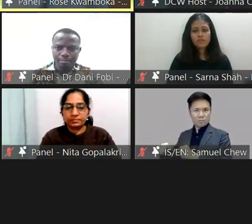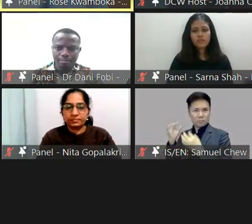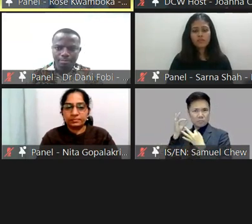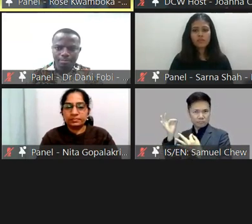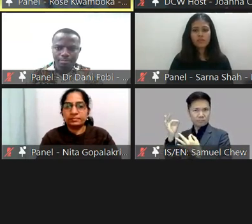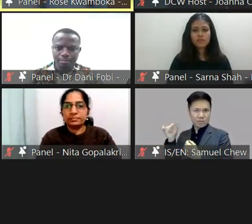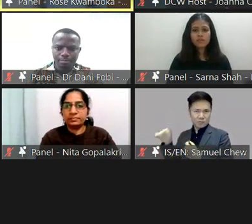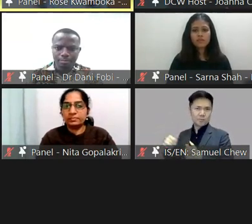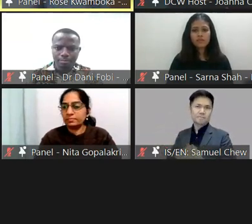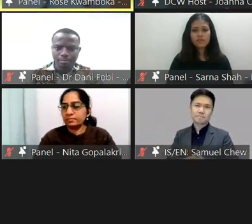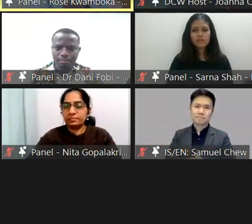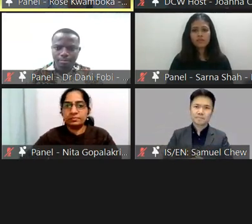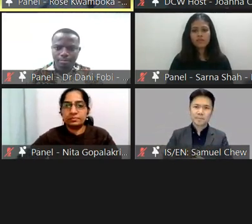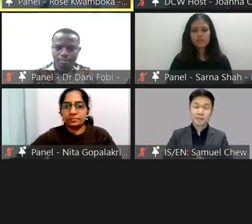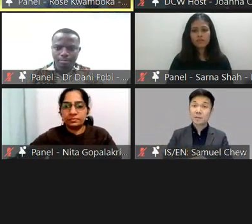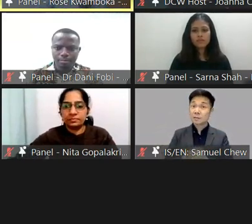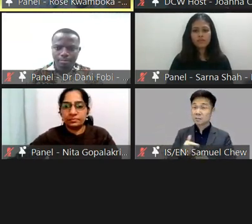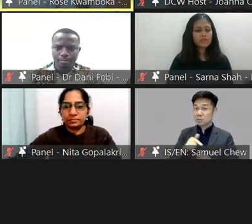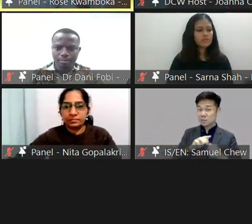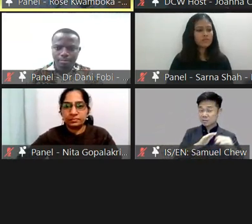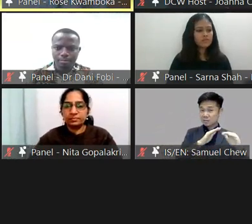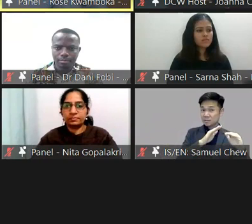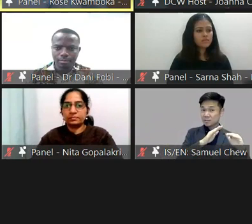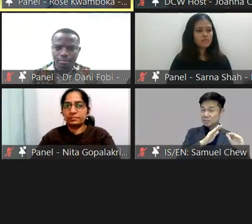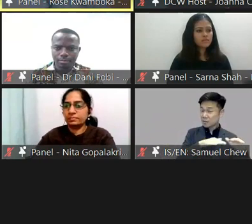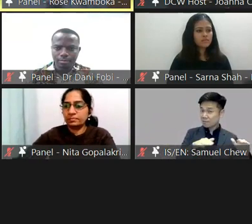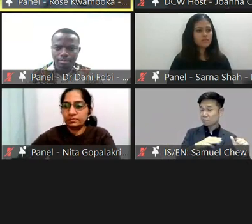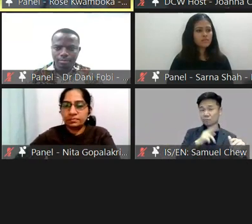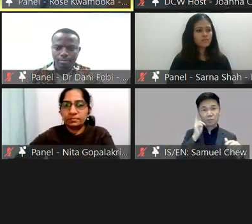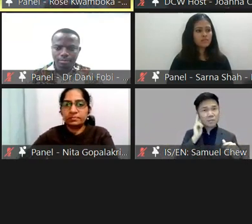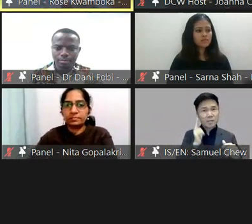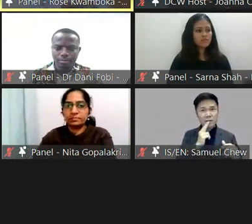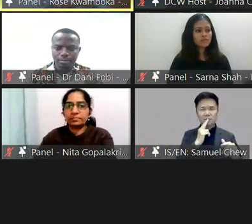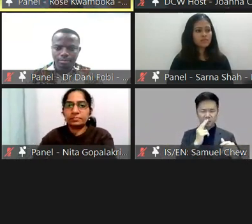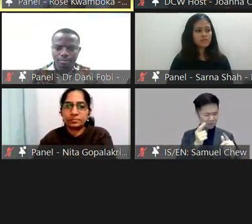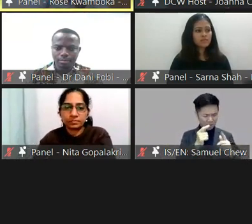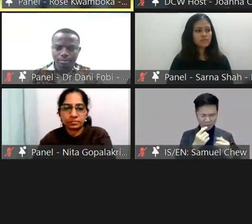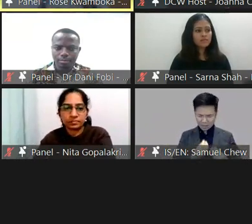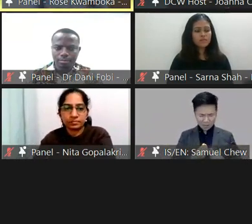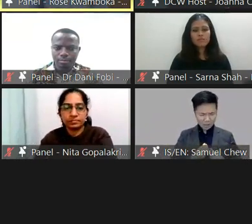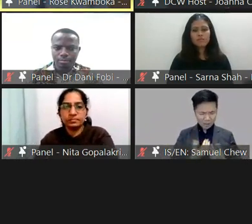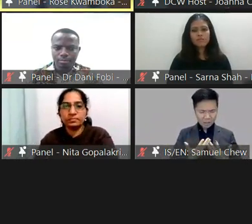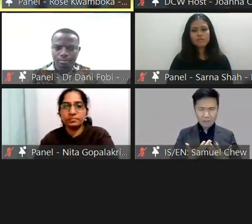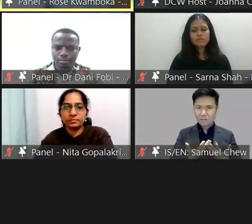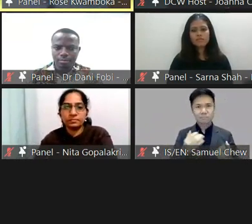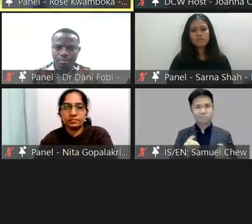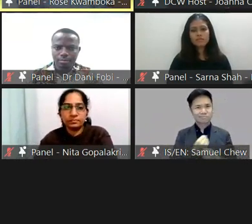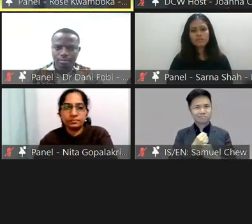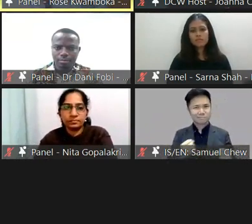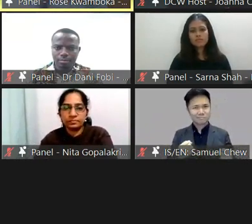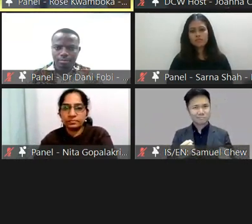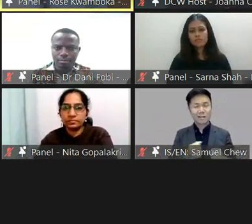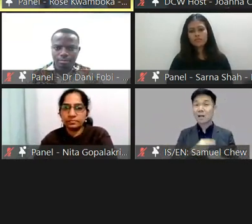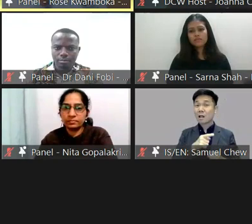not get a chance to learn the words, how to express themselves. And by the time they're joining school, they do not have